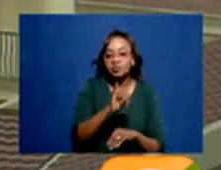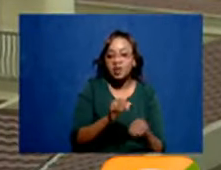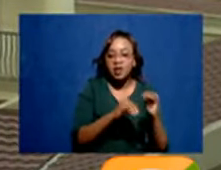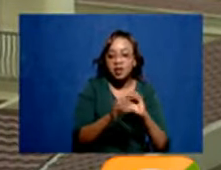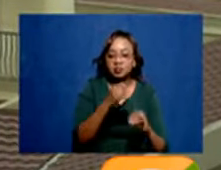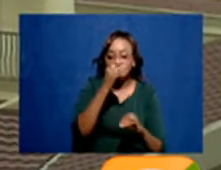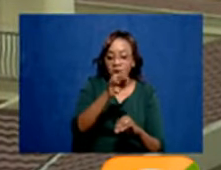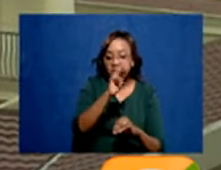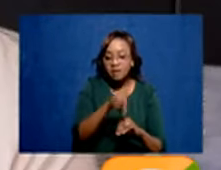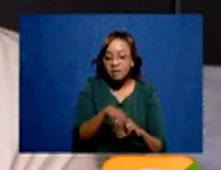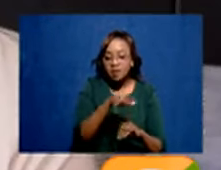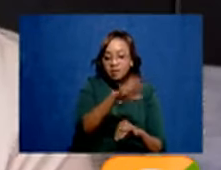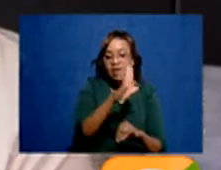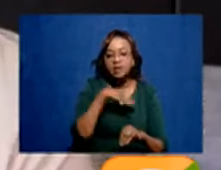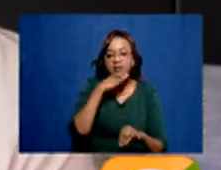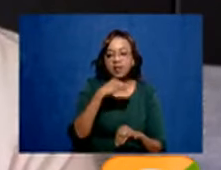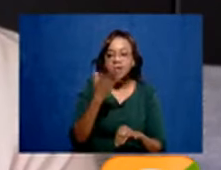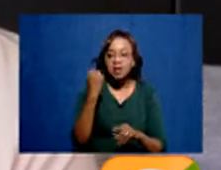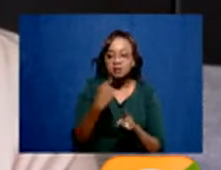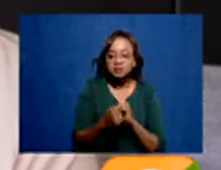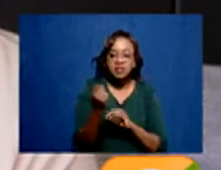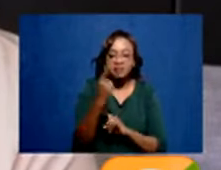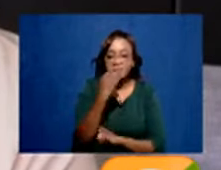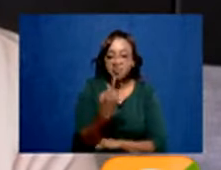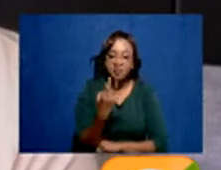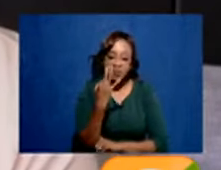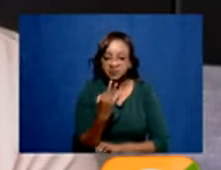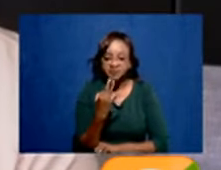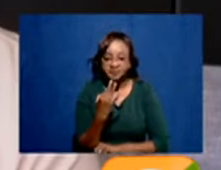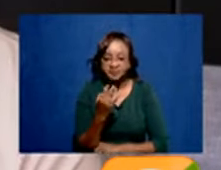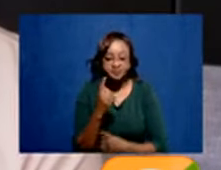died in March last year. Already a constitutional crisis.